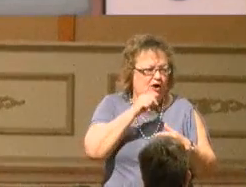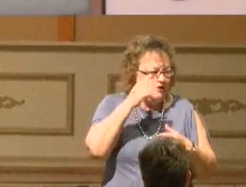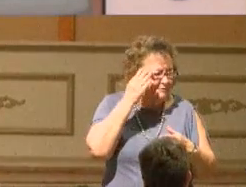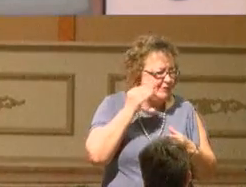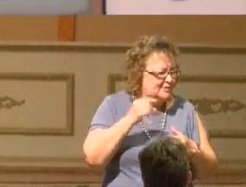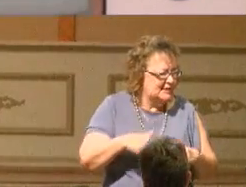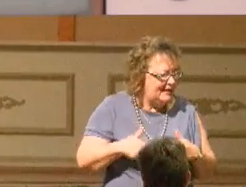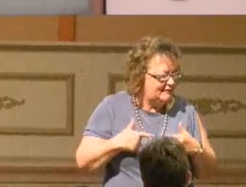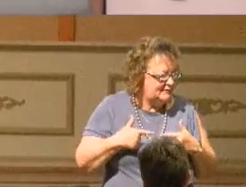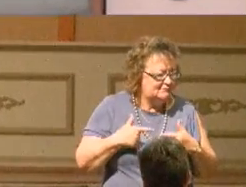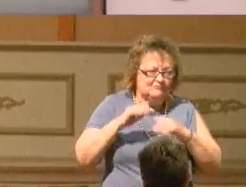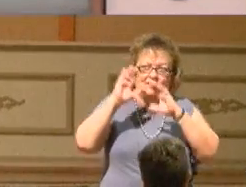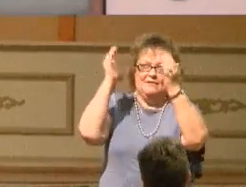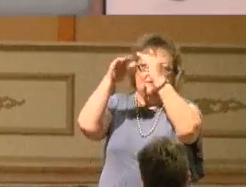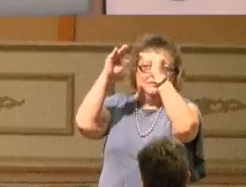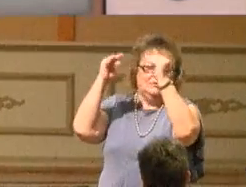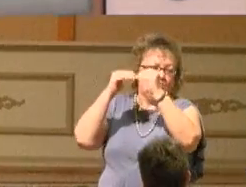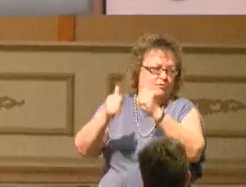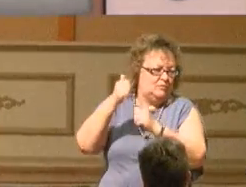I mean, you're not even going to see it.